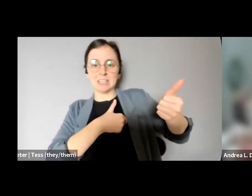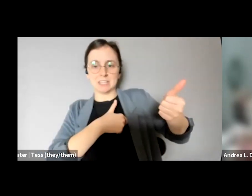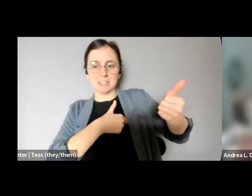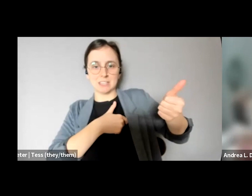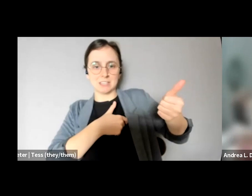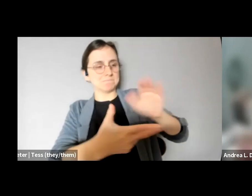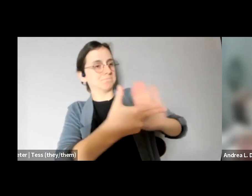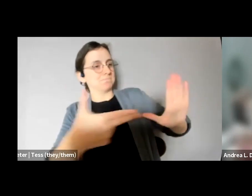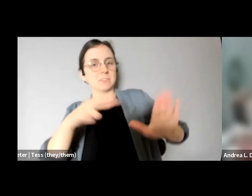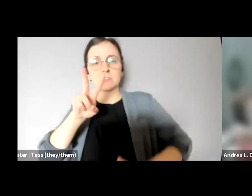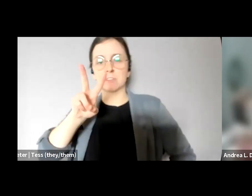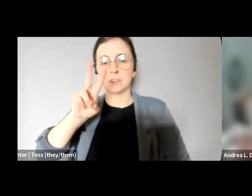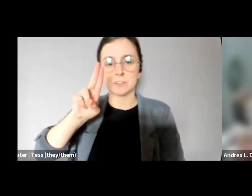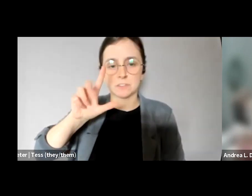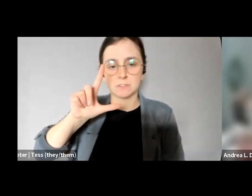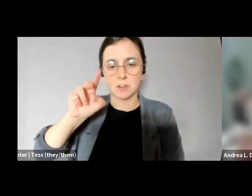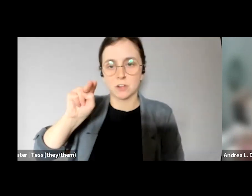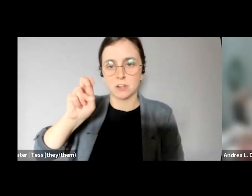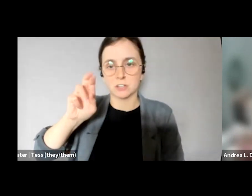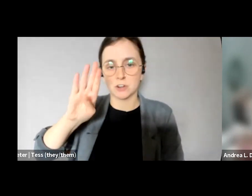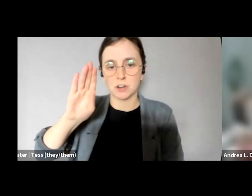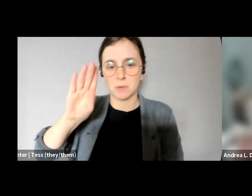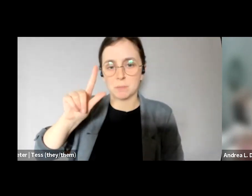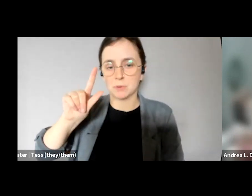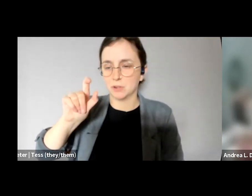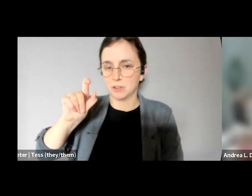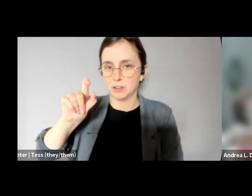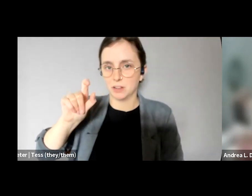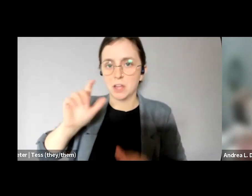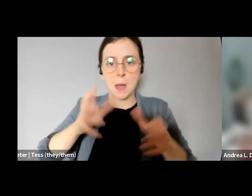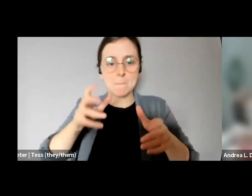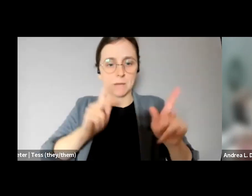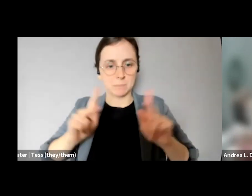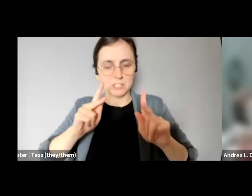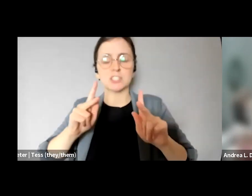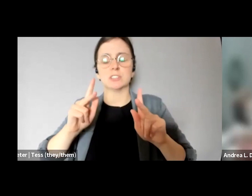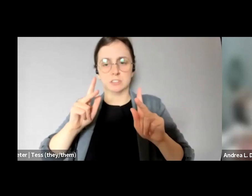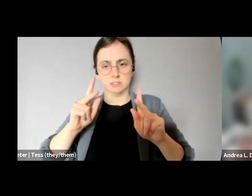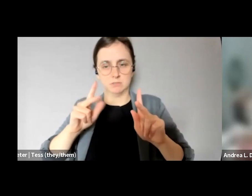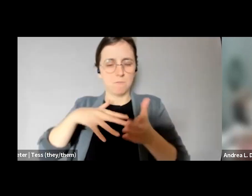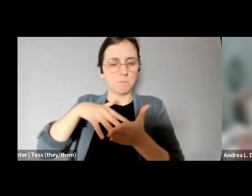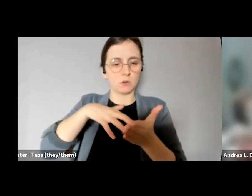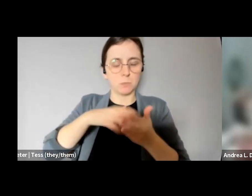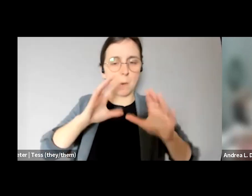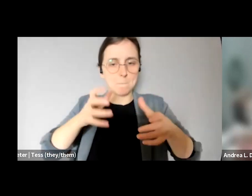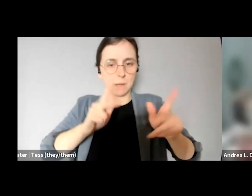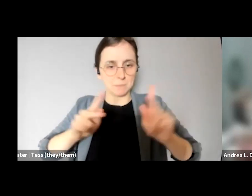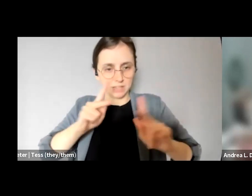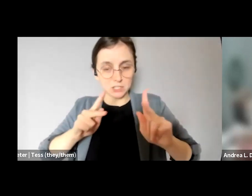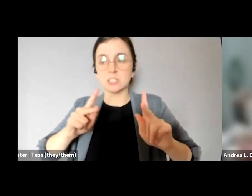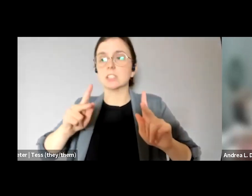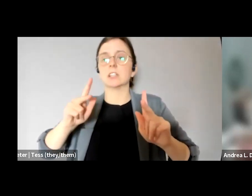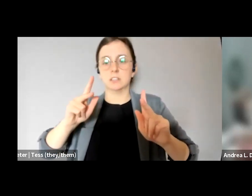vulnerable populations with respect to criminal legal system or other systems exposure.